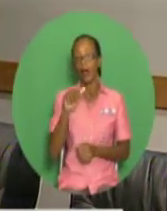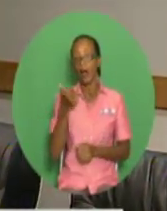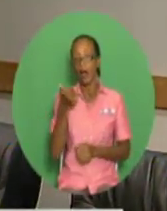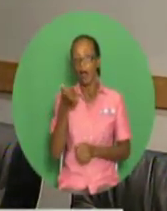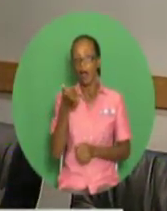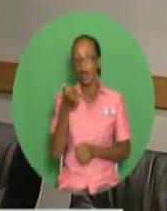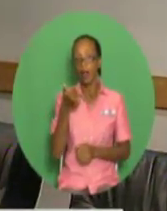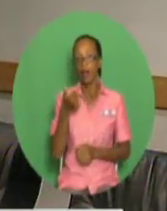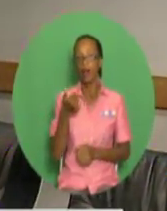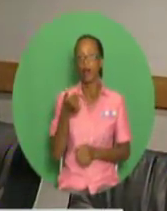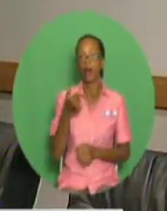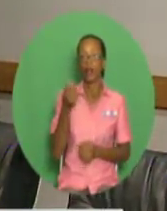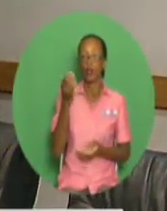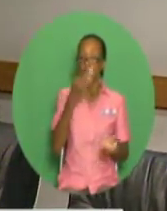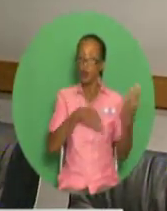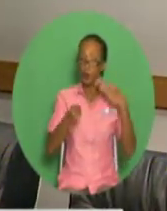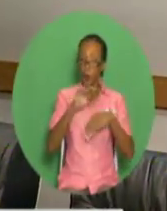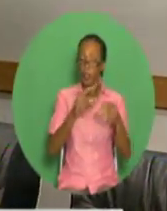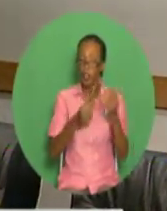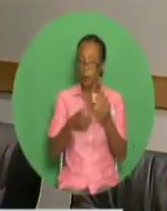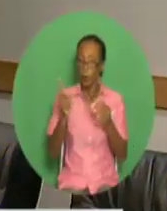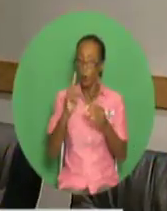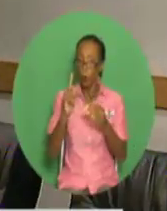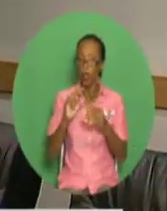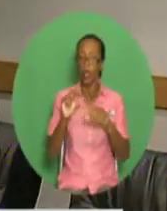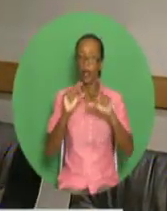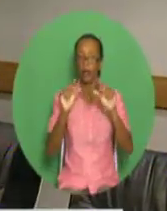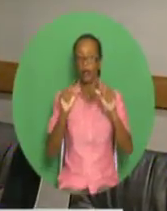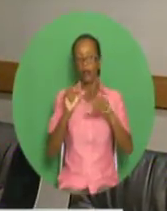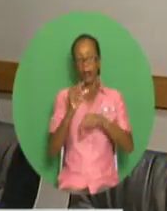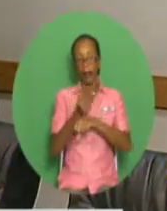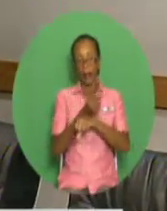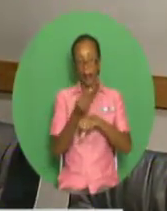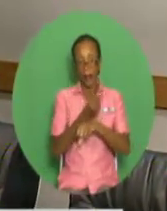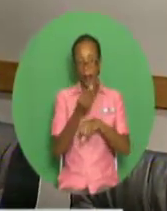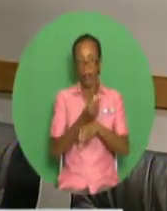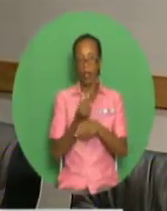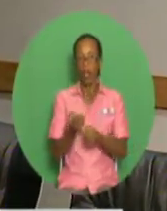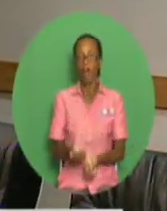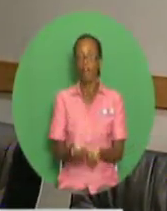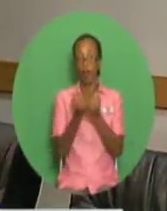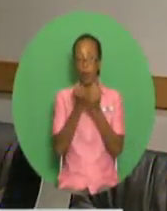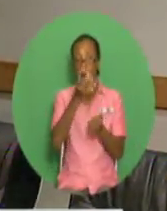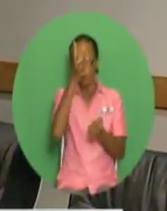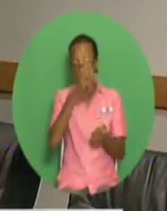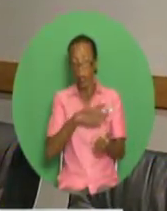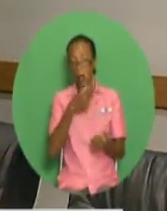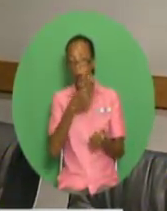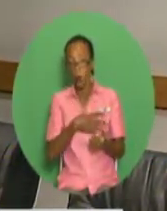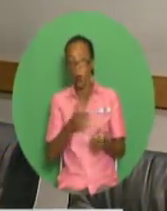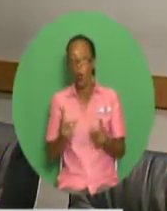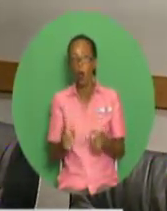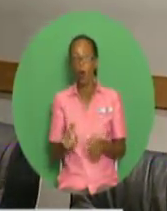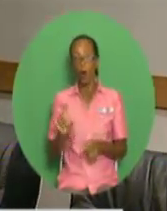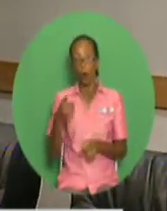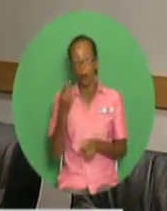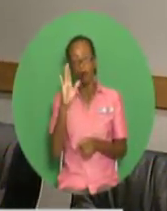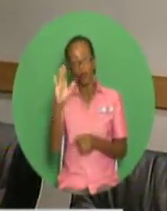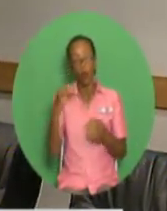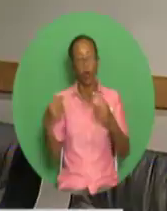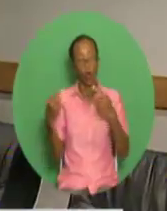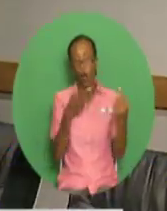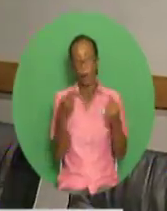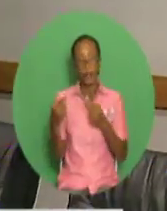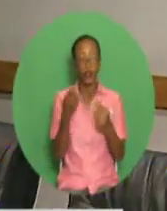23rd Goodwill's Swimming Championships in Guyana. And I could go on and on. The volleyball men and women won the crossover. Right? Just